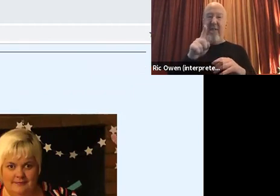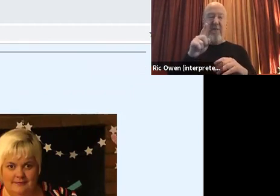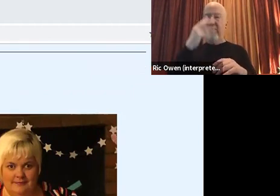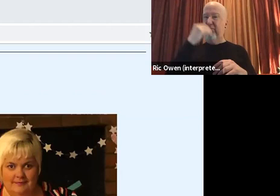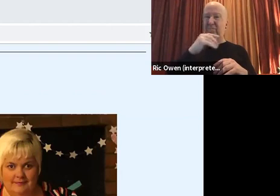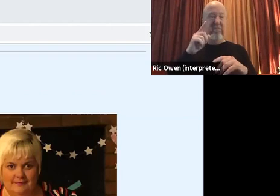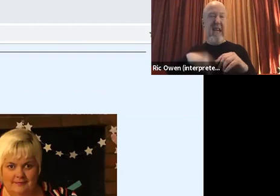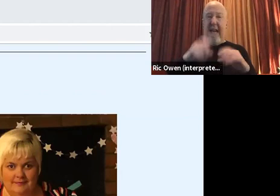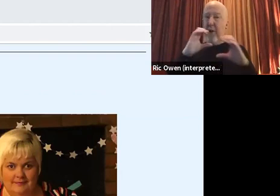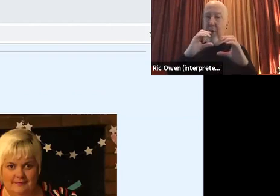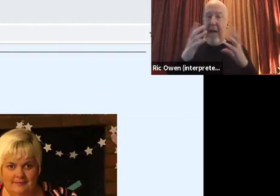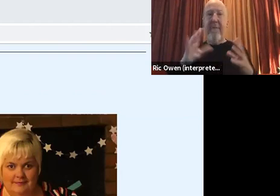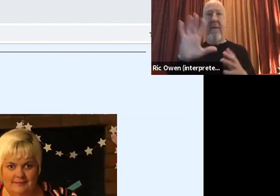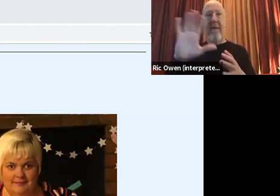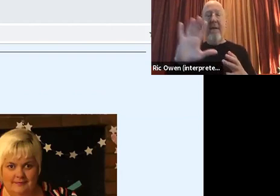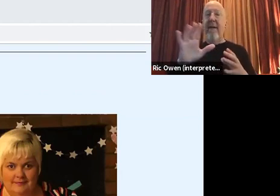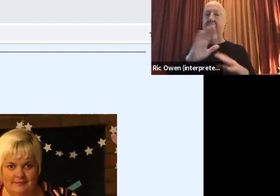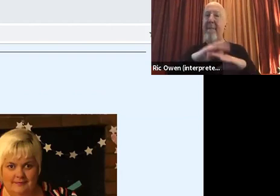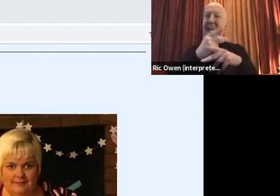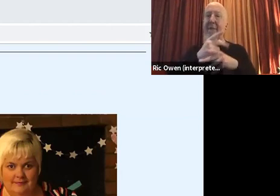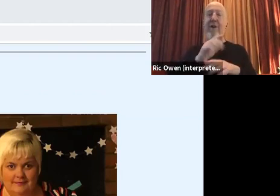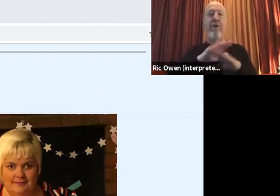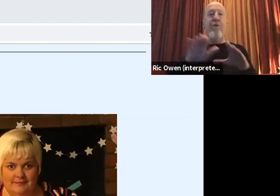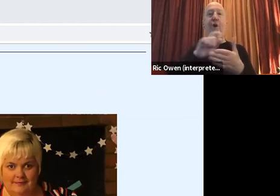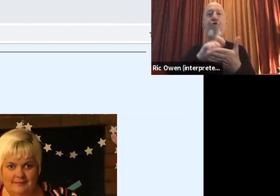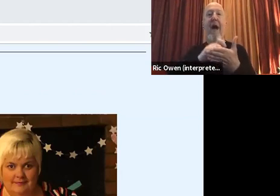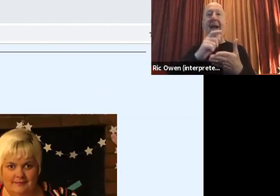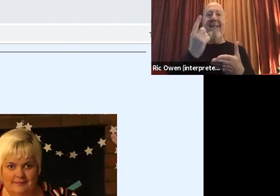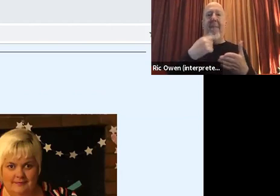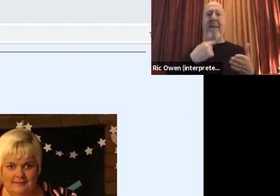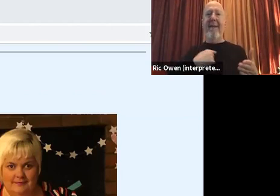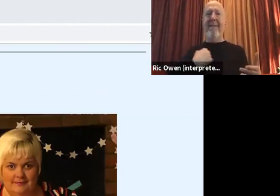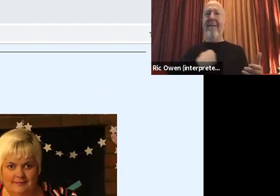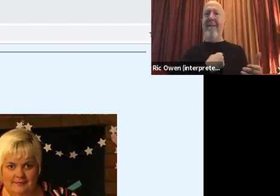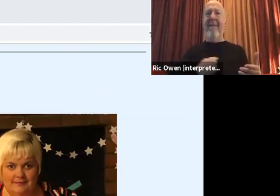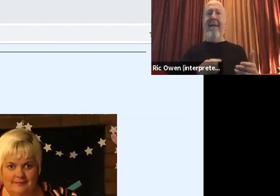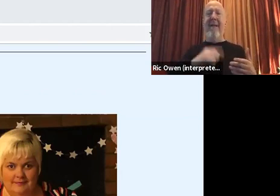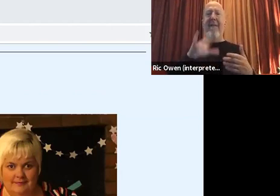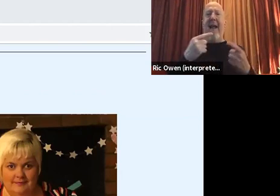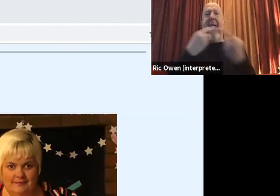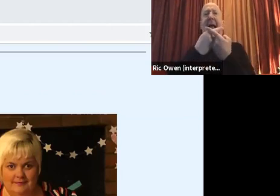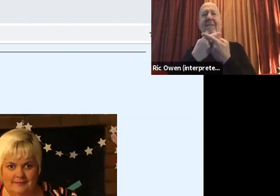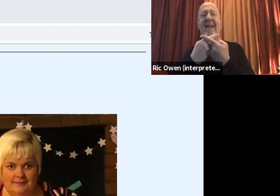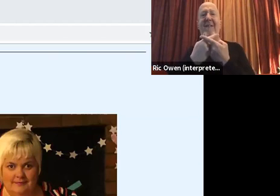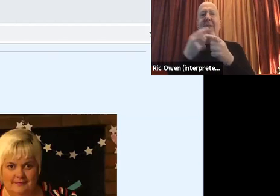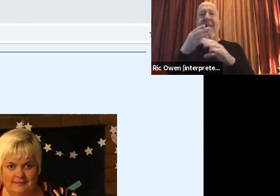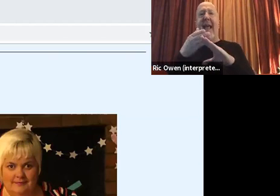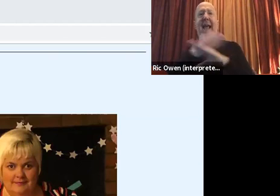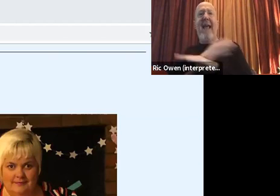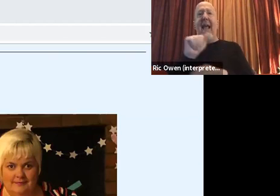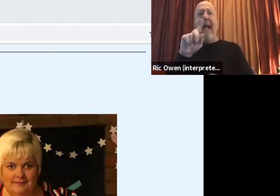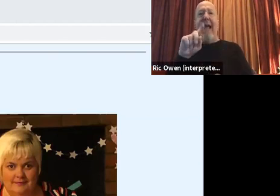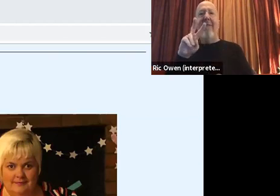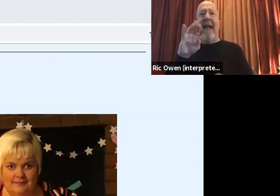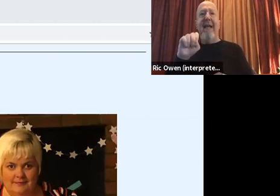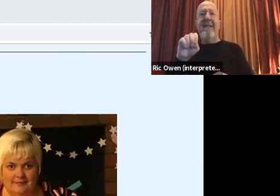you do not accidentally write anything that conflicts with your choice in your advance directives. If there is a law